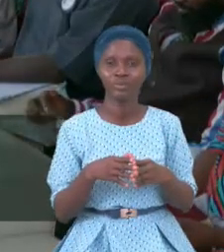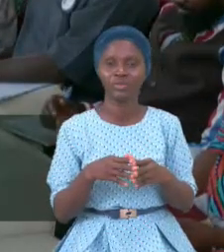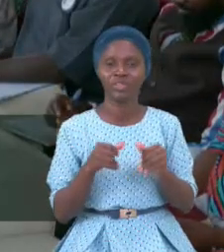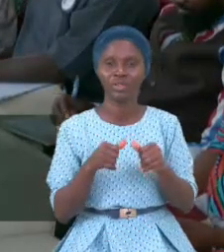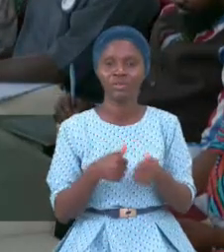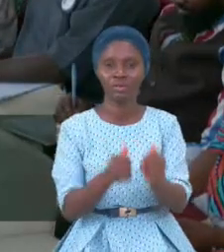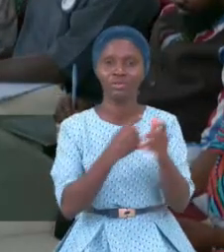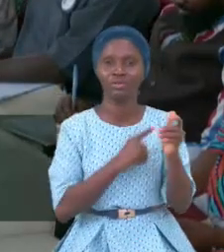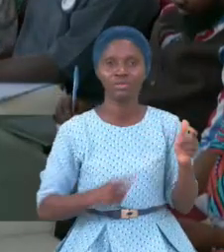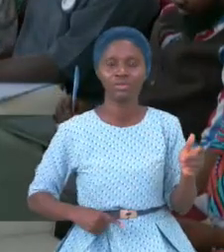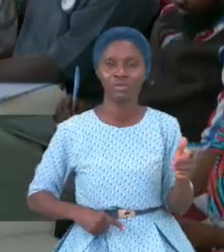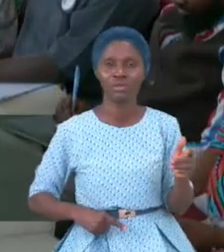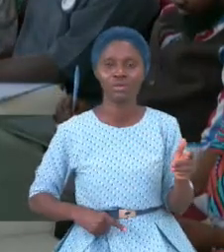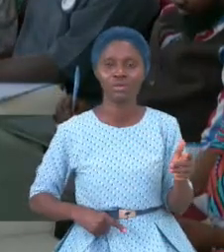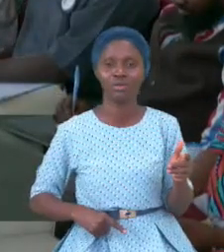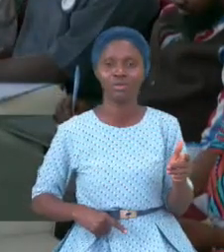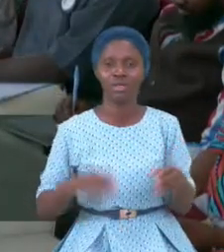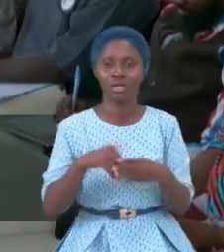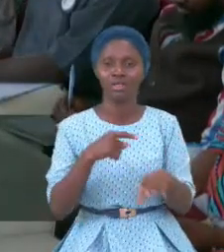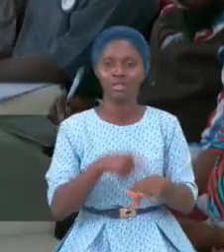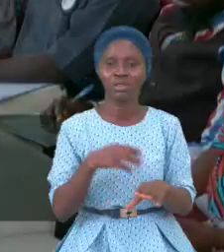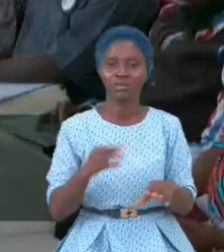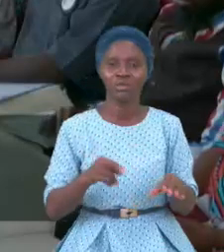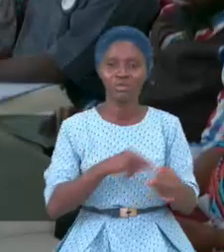national apostasy. You know the story.